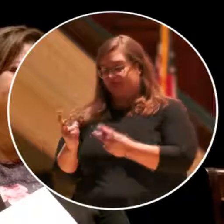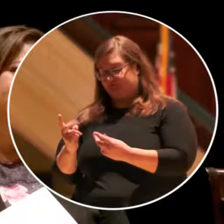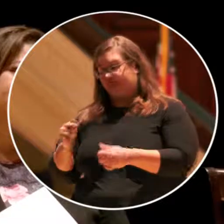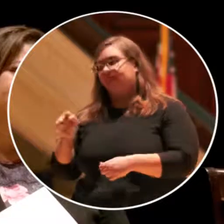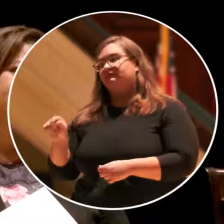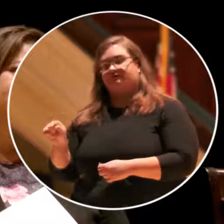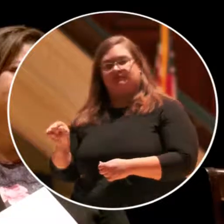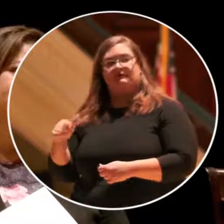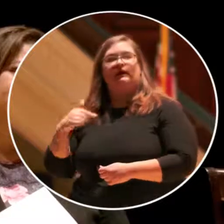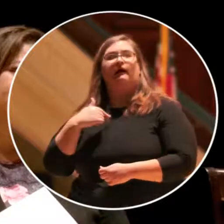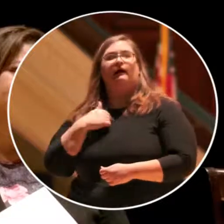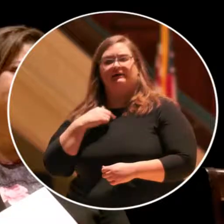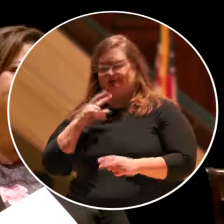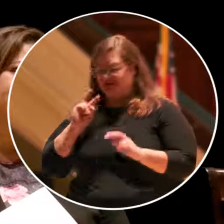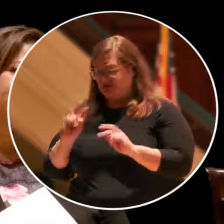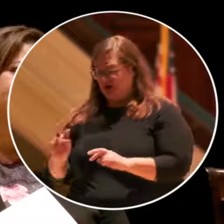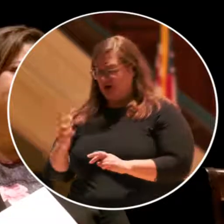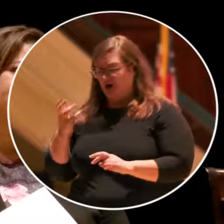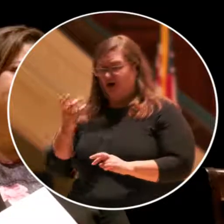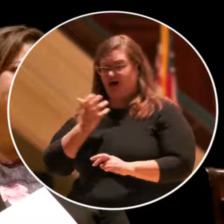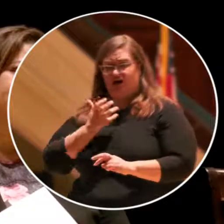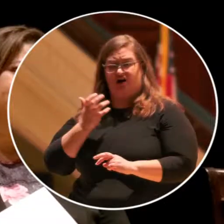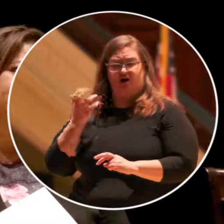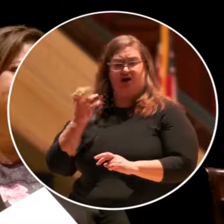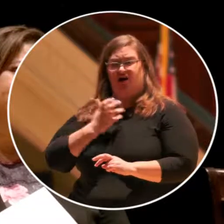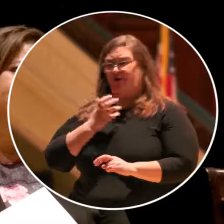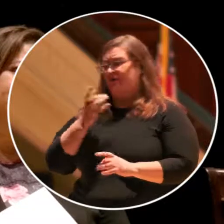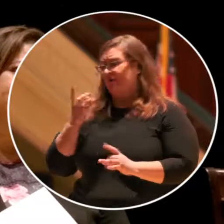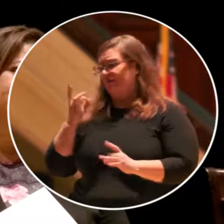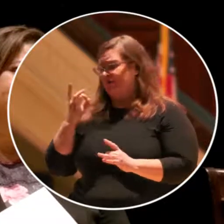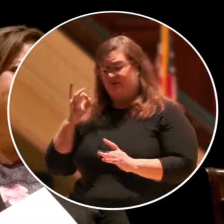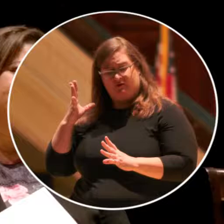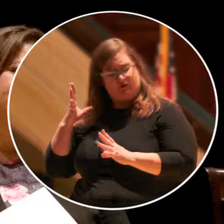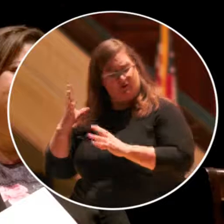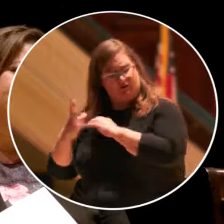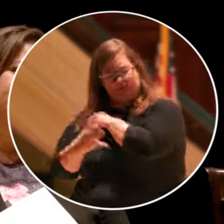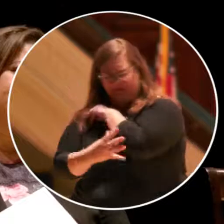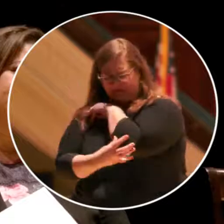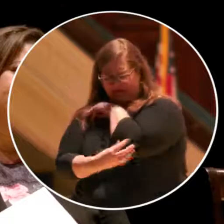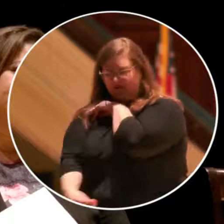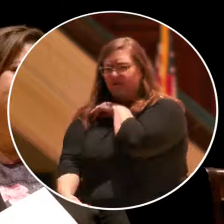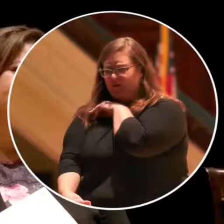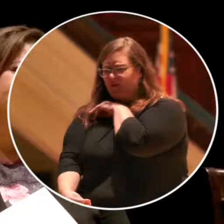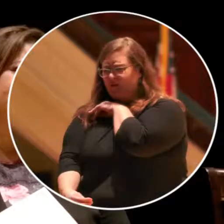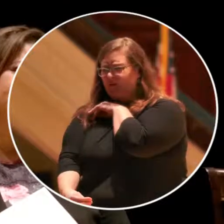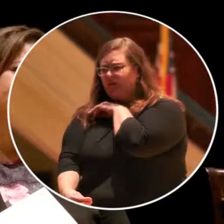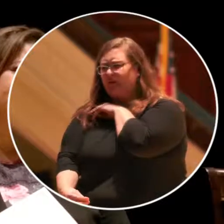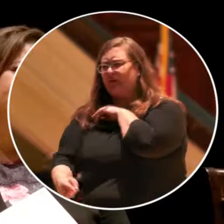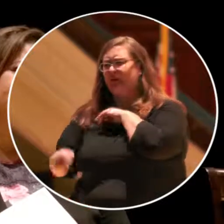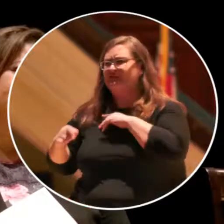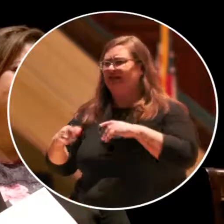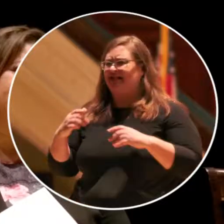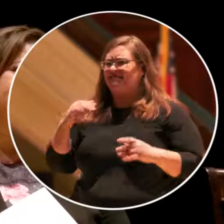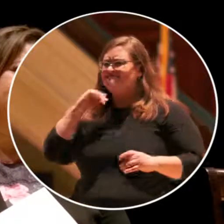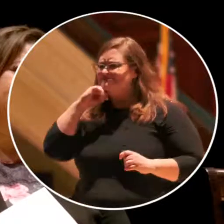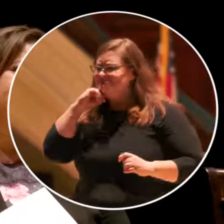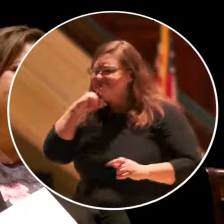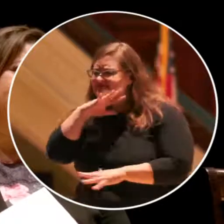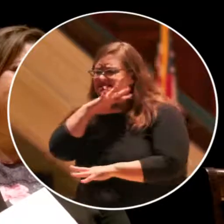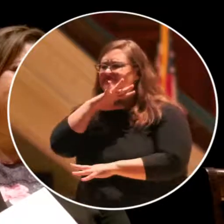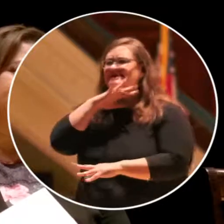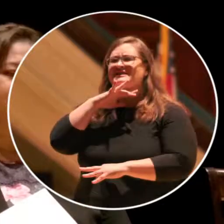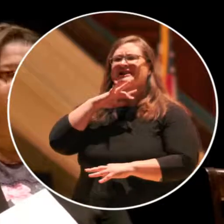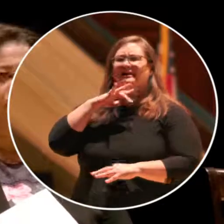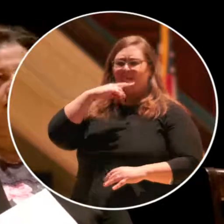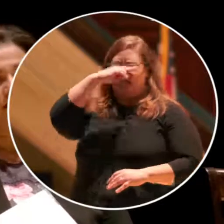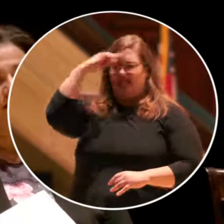on the salary of an auto mechanic meant that we lived in overt poverty. According to my mother, we were filthy with black rings around our